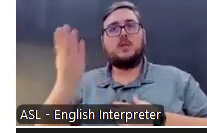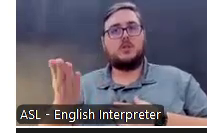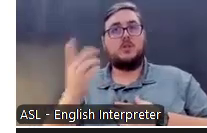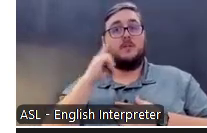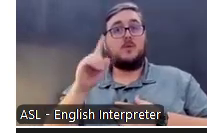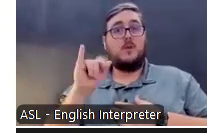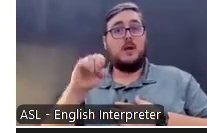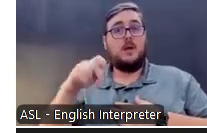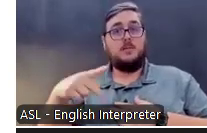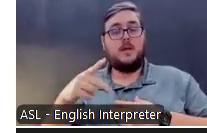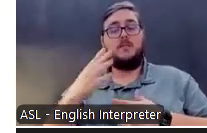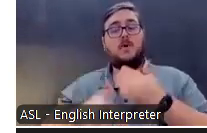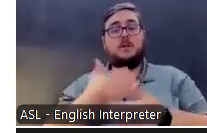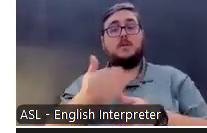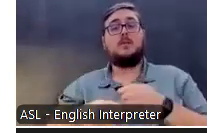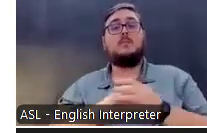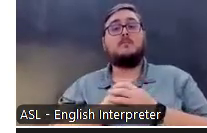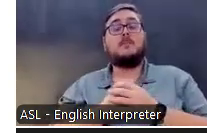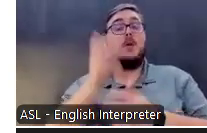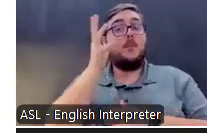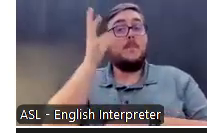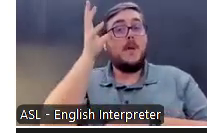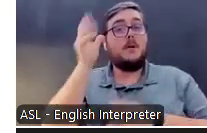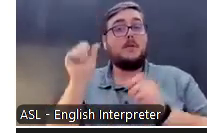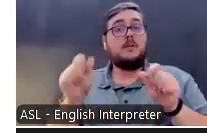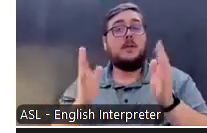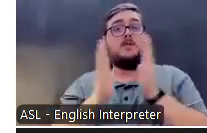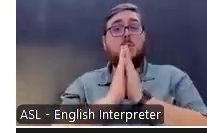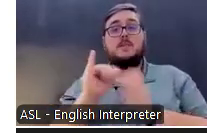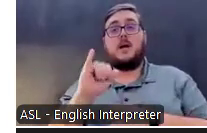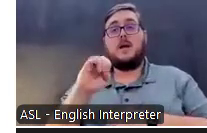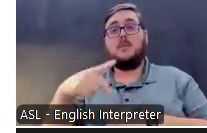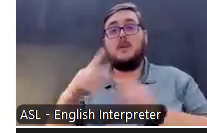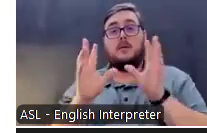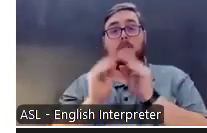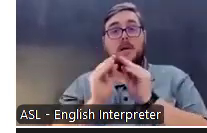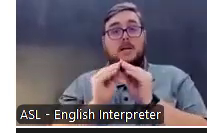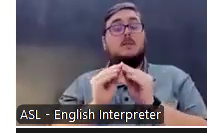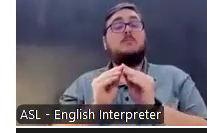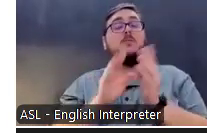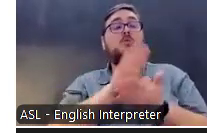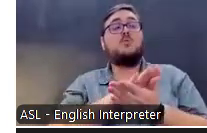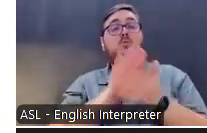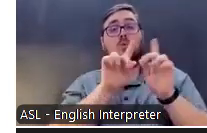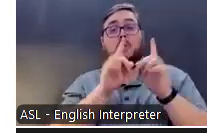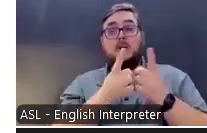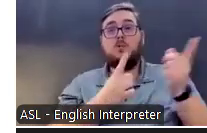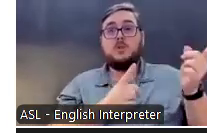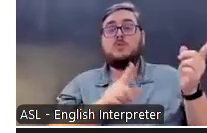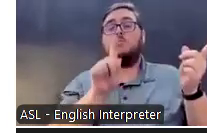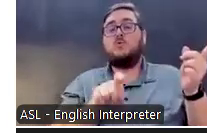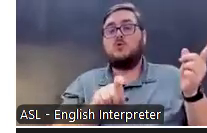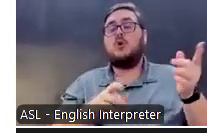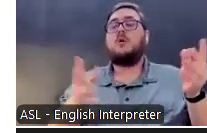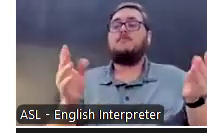Parents can request IEP meetings, and school districts should work with the parent on how they're going to participate in the meeting. That could